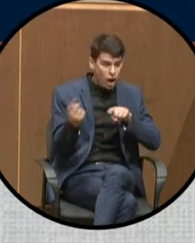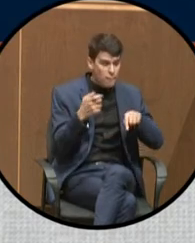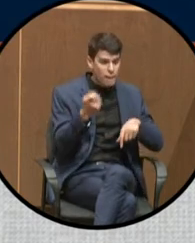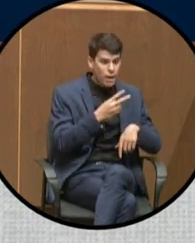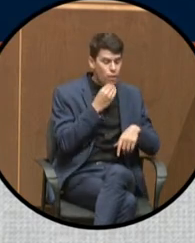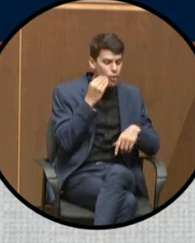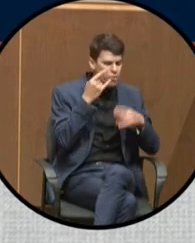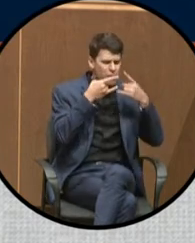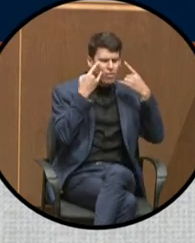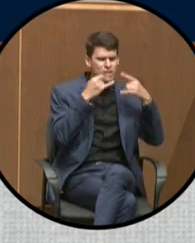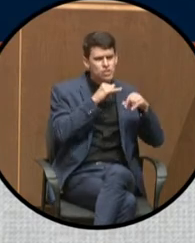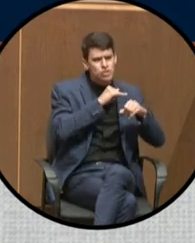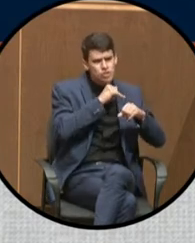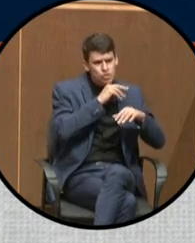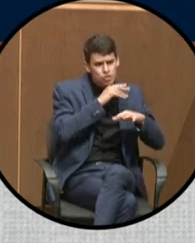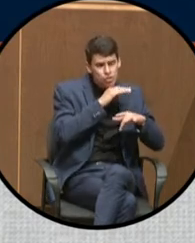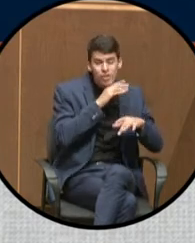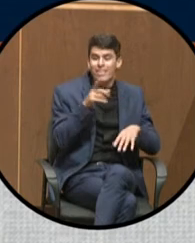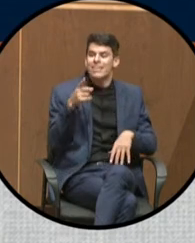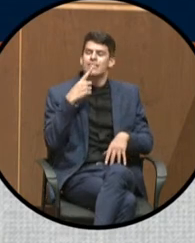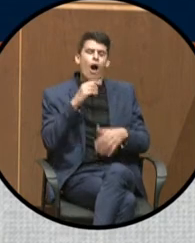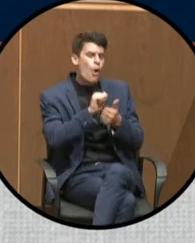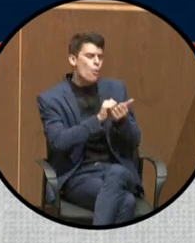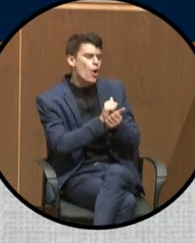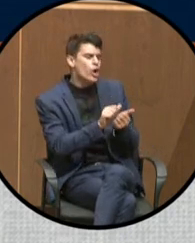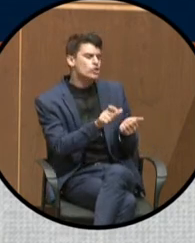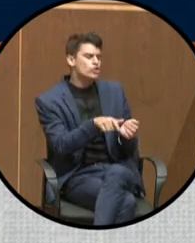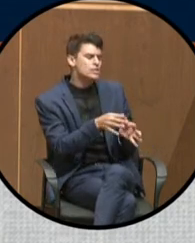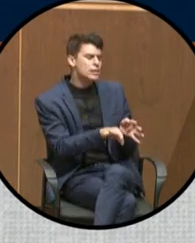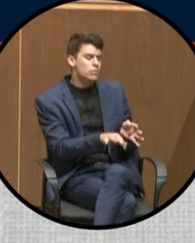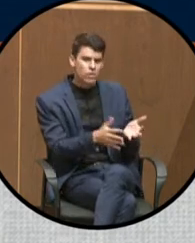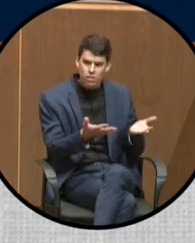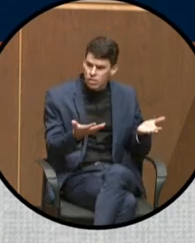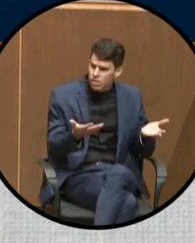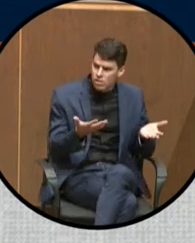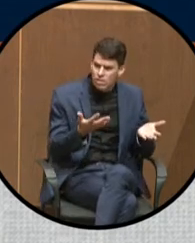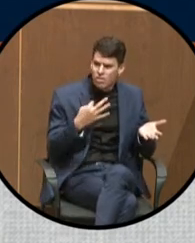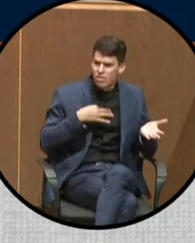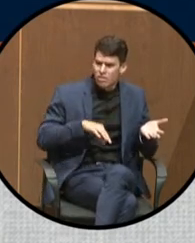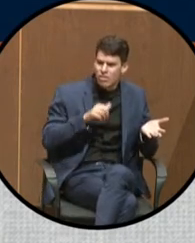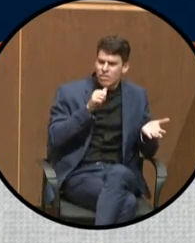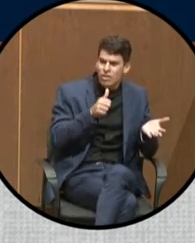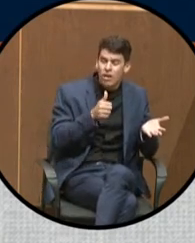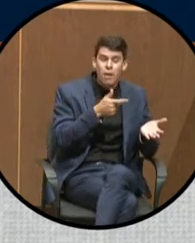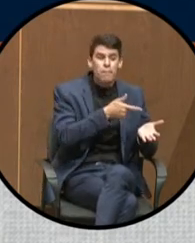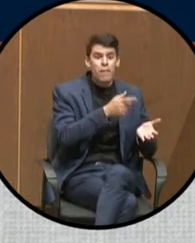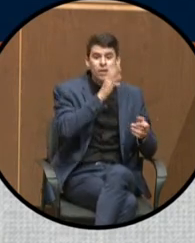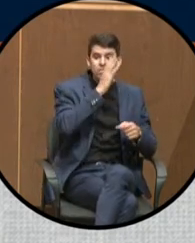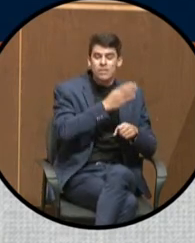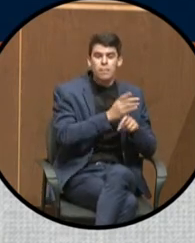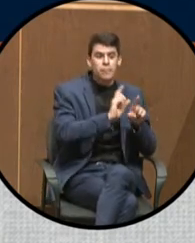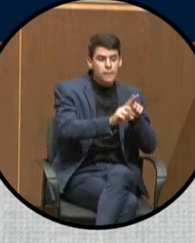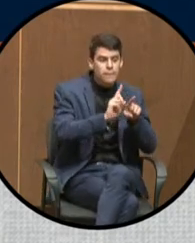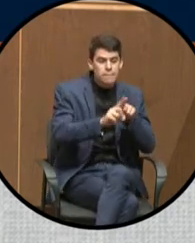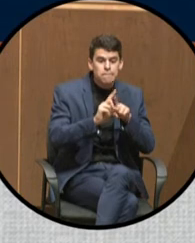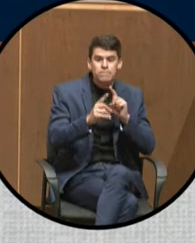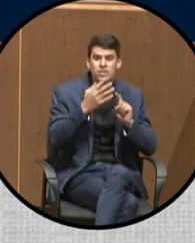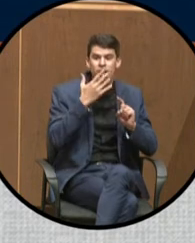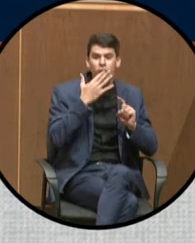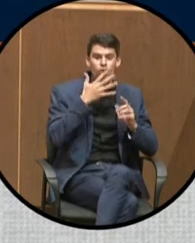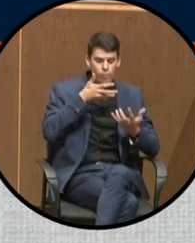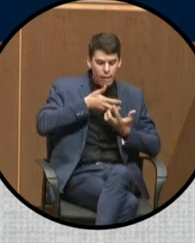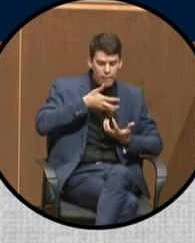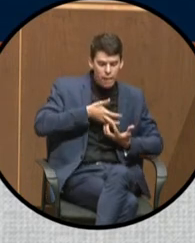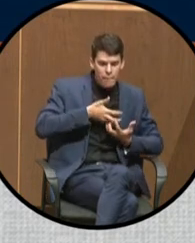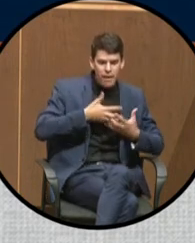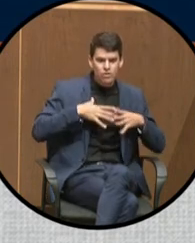rude comments about how they should be washed are not helpful. My son has different color masks to match every outfit and